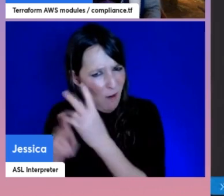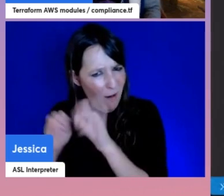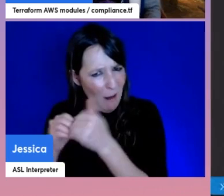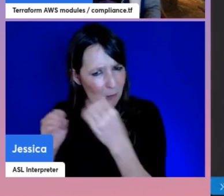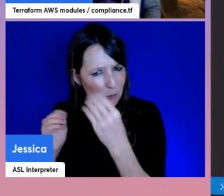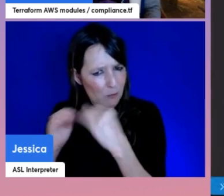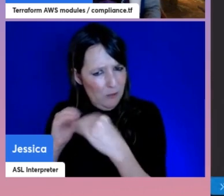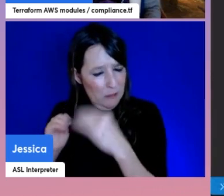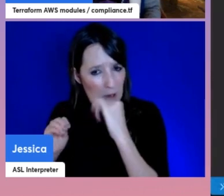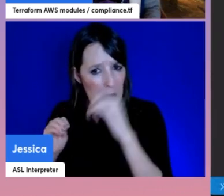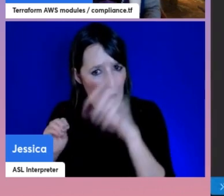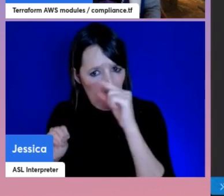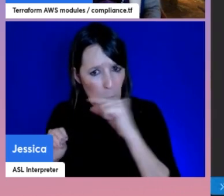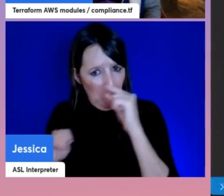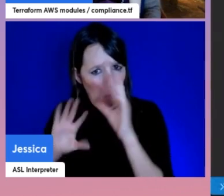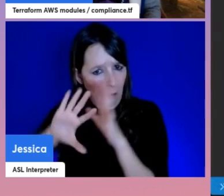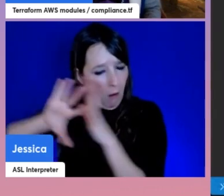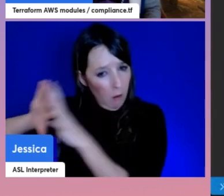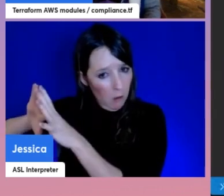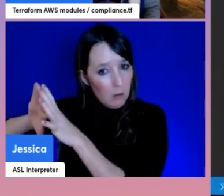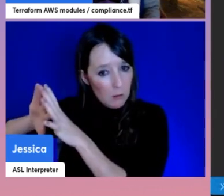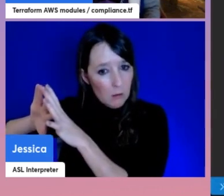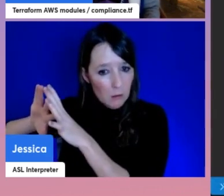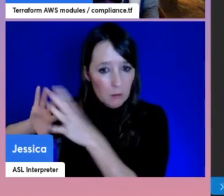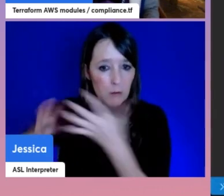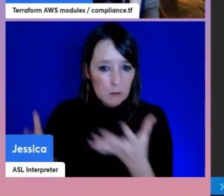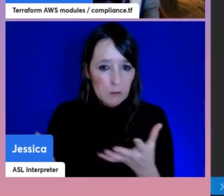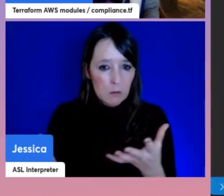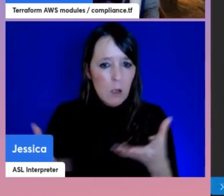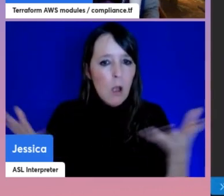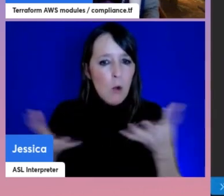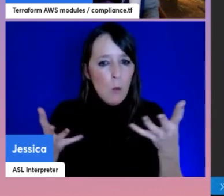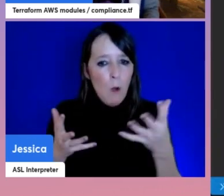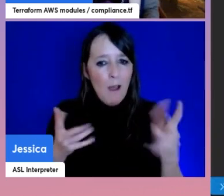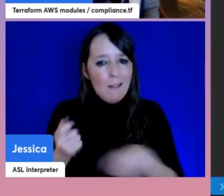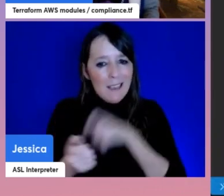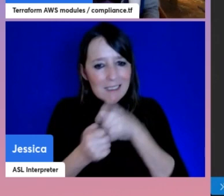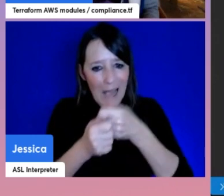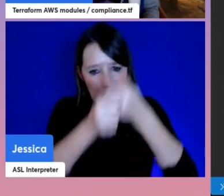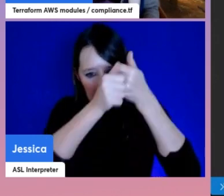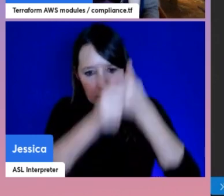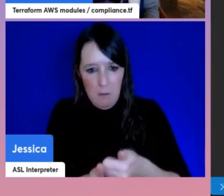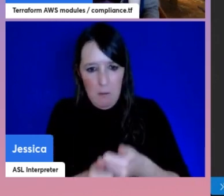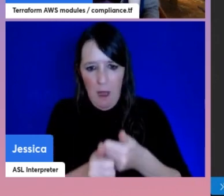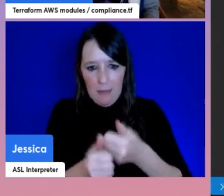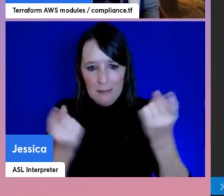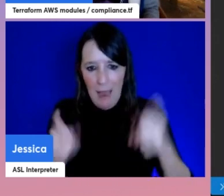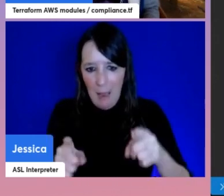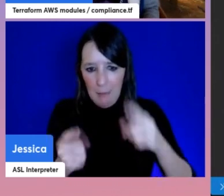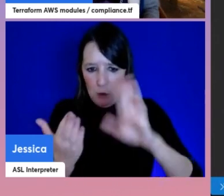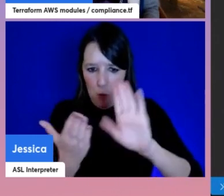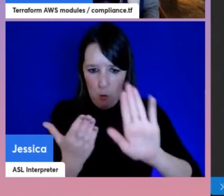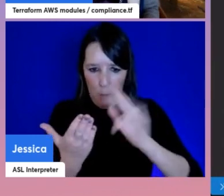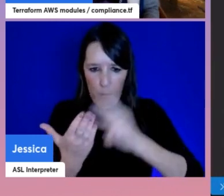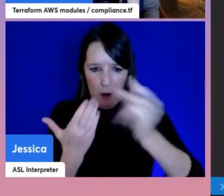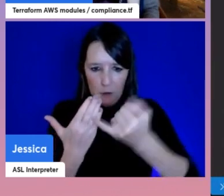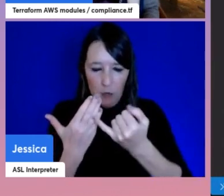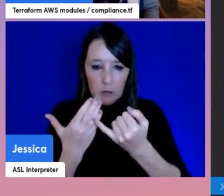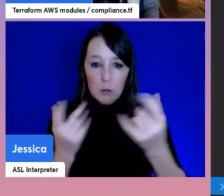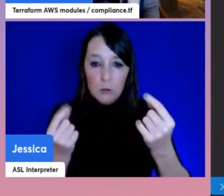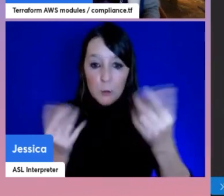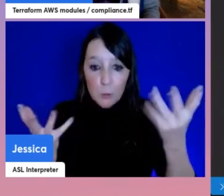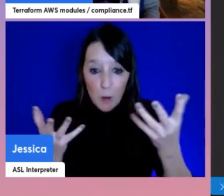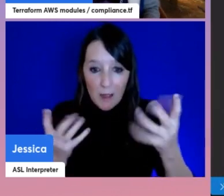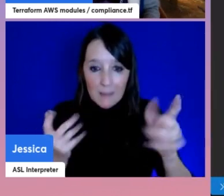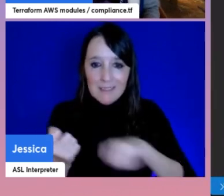right? That's exactly what Compliance TF project is doing. All you need to do here is just to specify